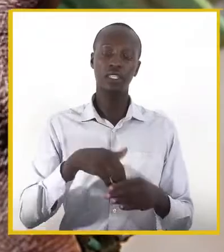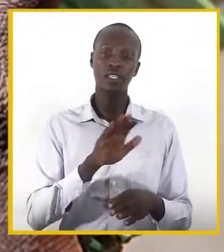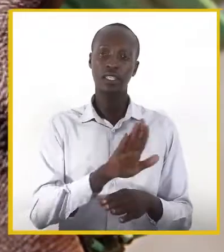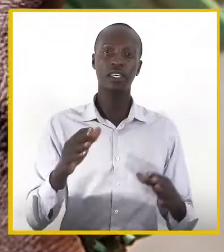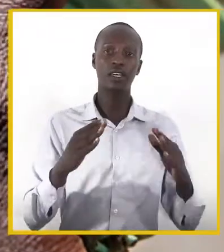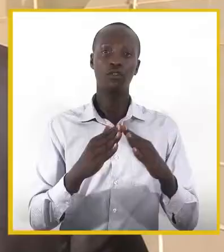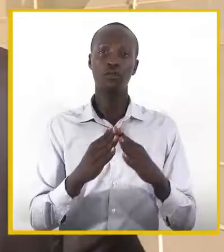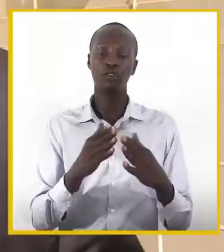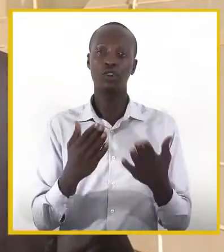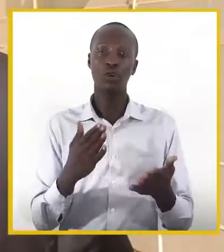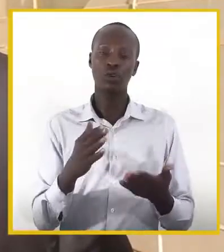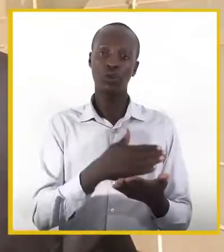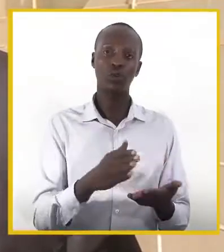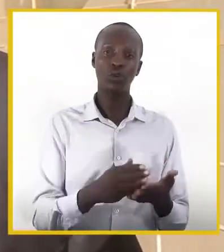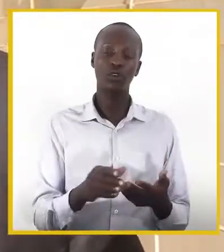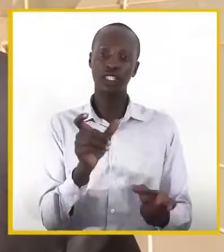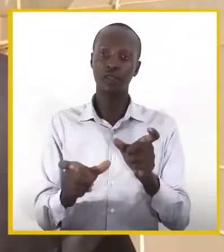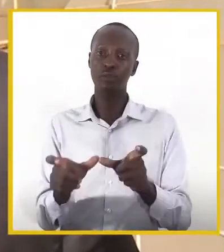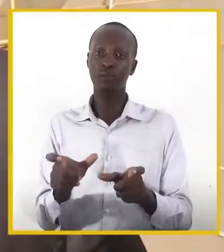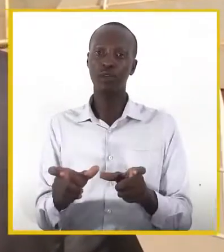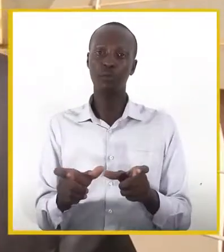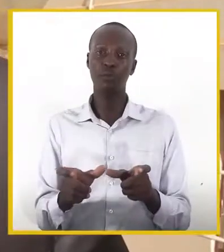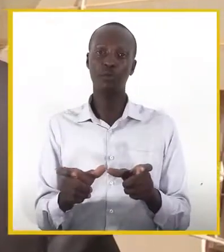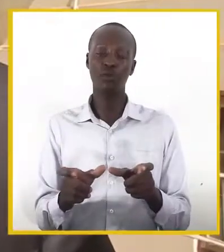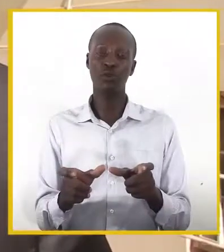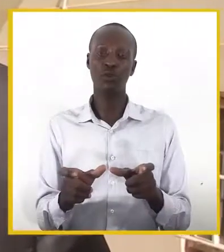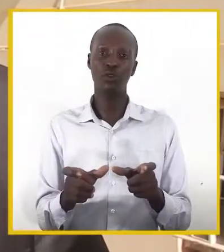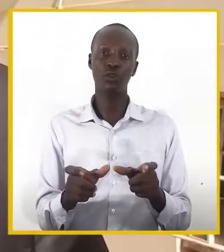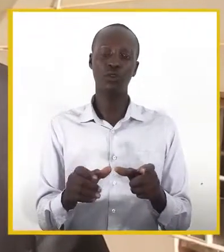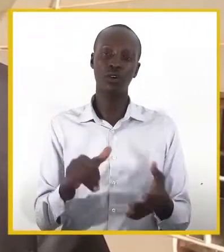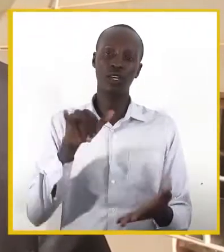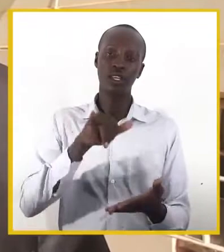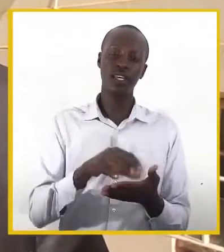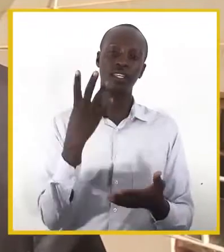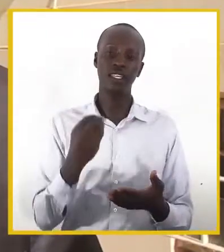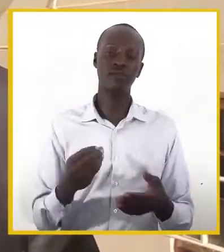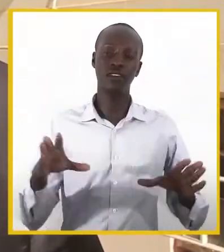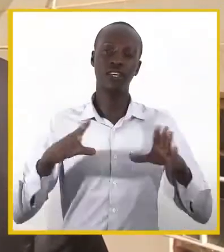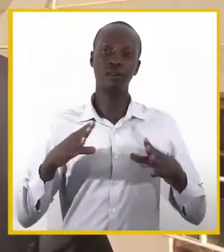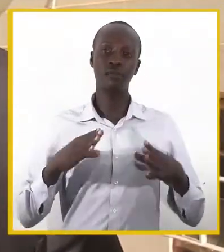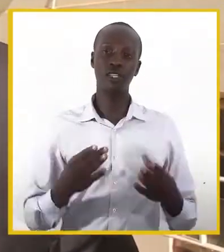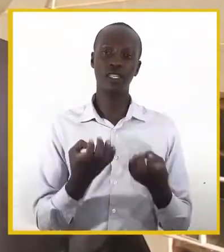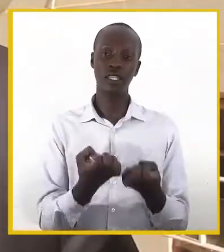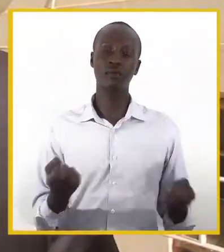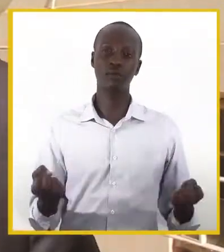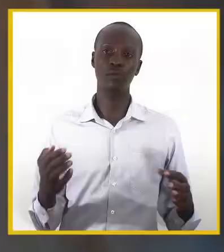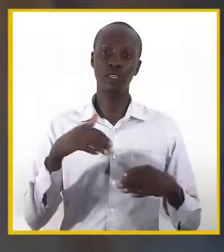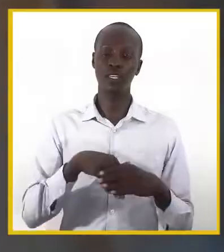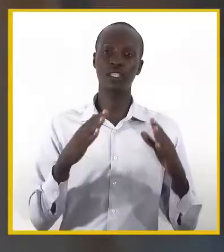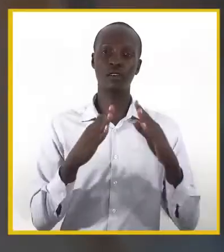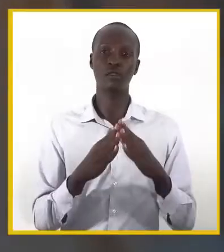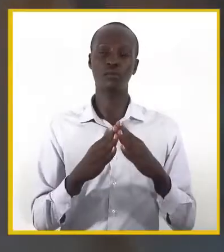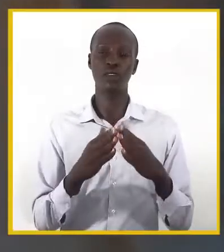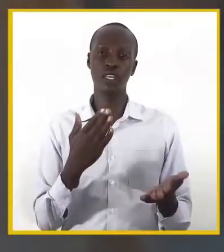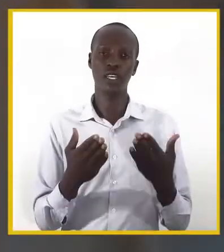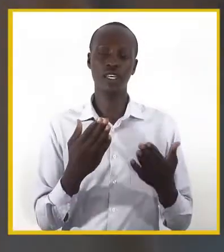houses or to disclose to anyone or either a close relative that they have valuable property in their houses. If